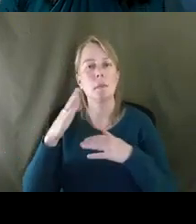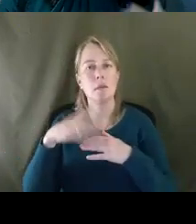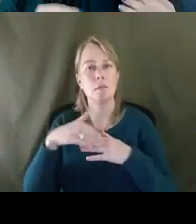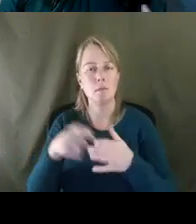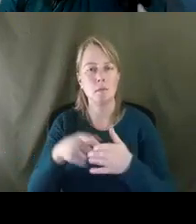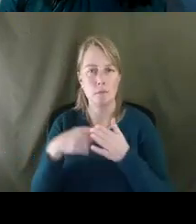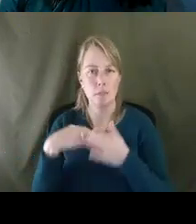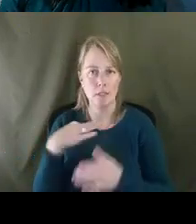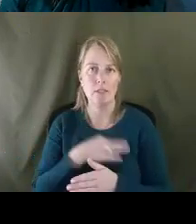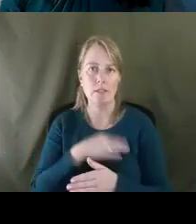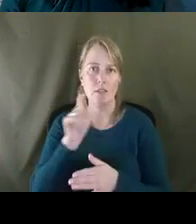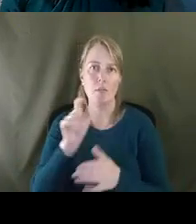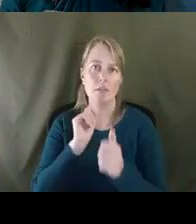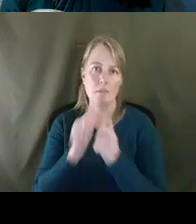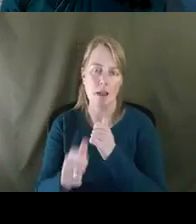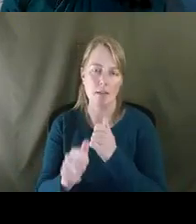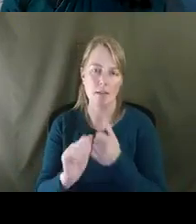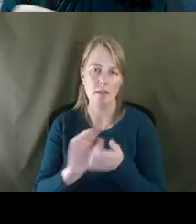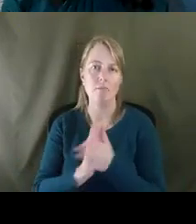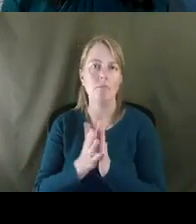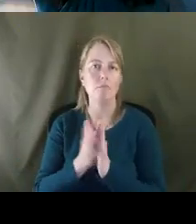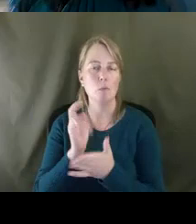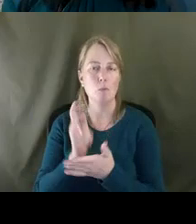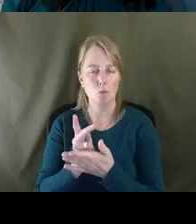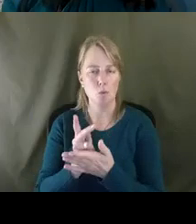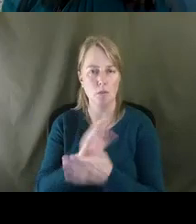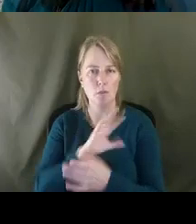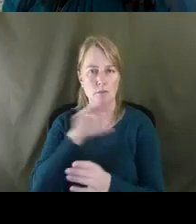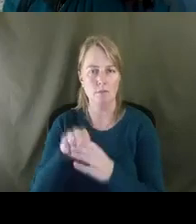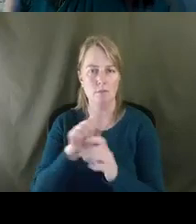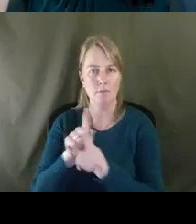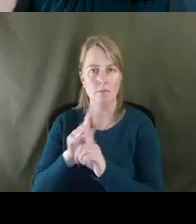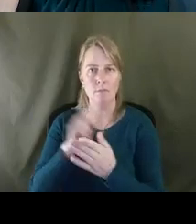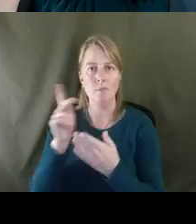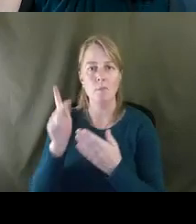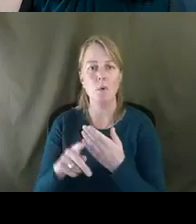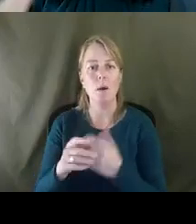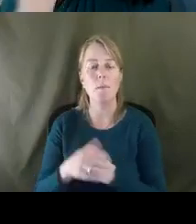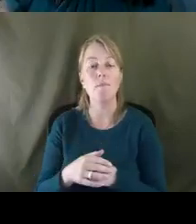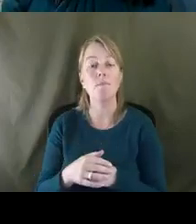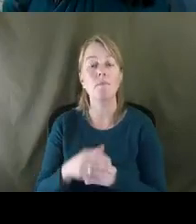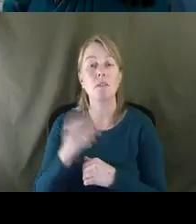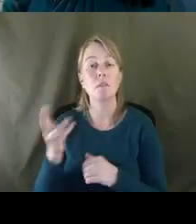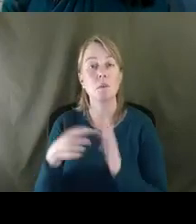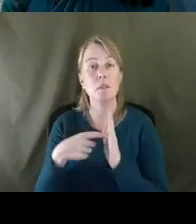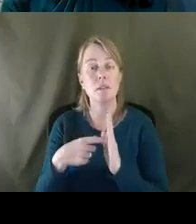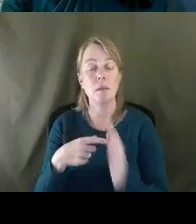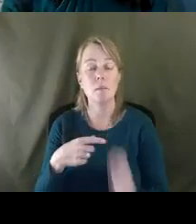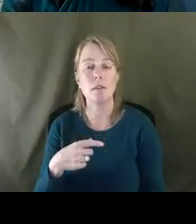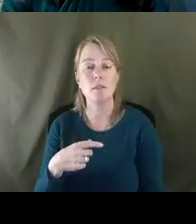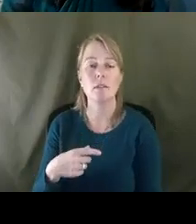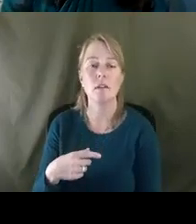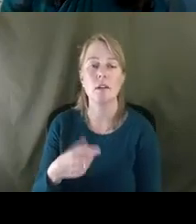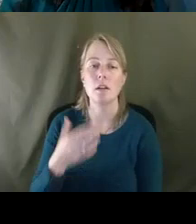that the staff must pass in order to be approved to be in the mentorship program. Some examples of that are to be in